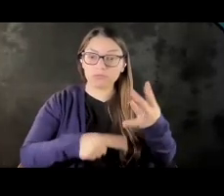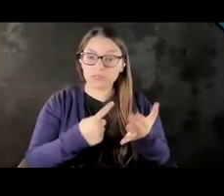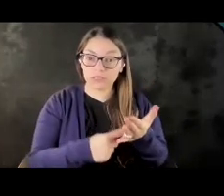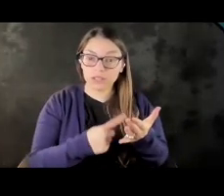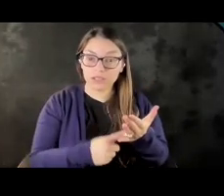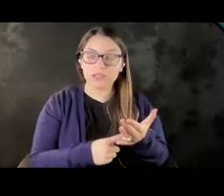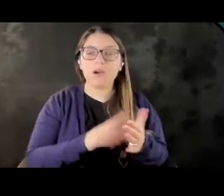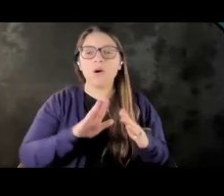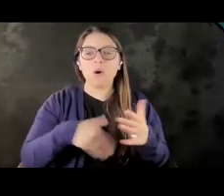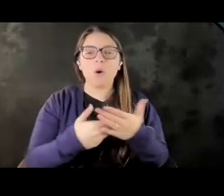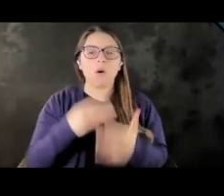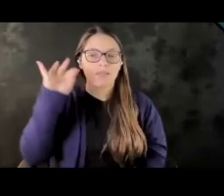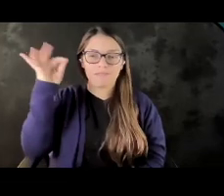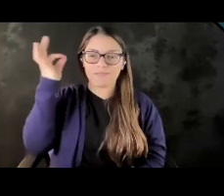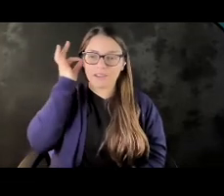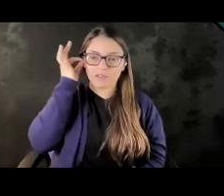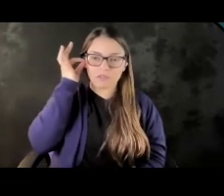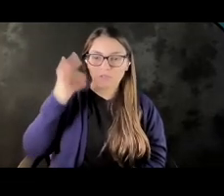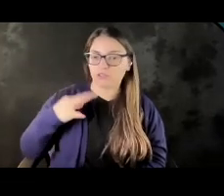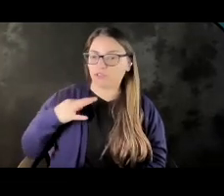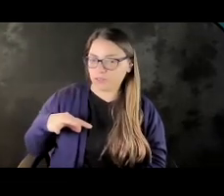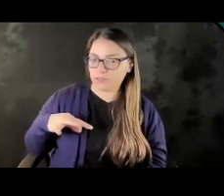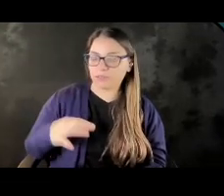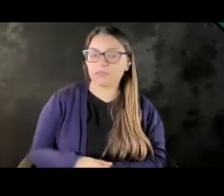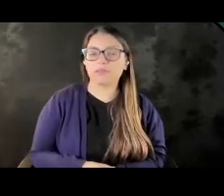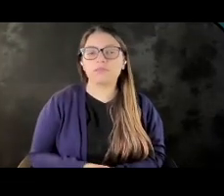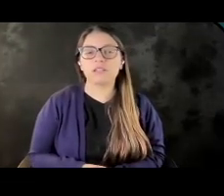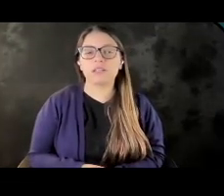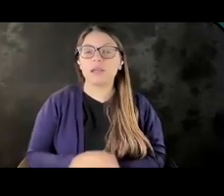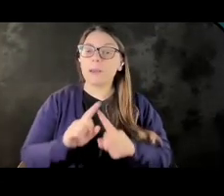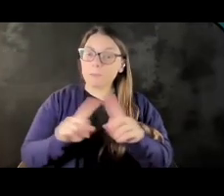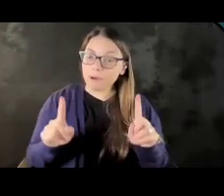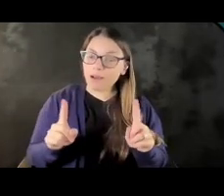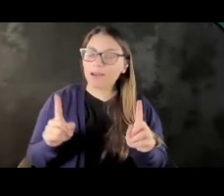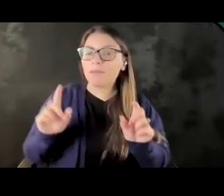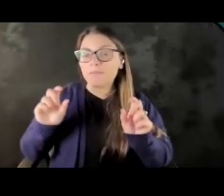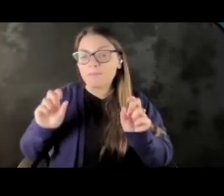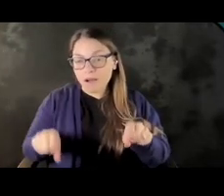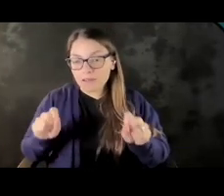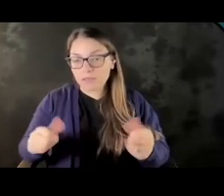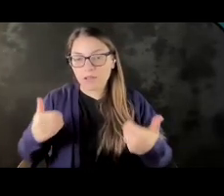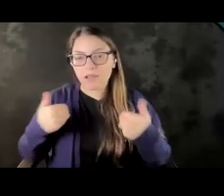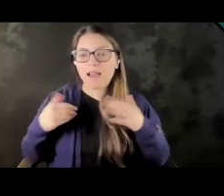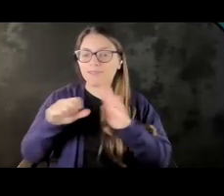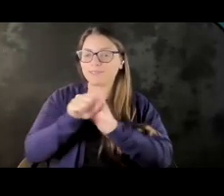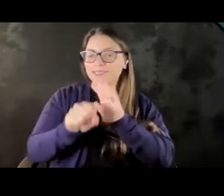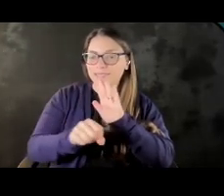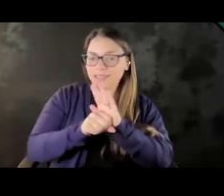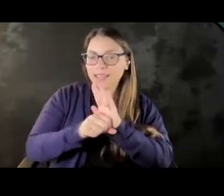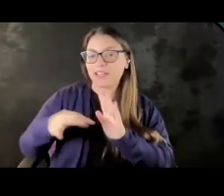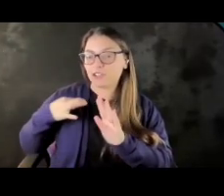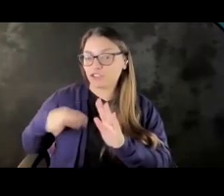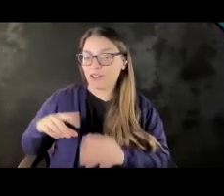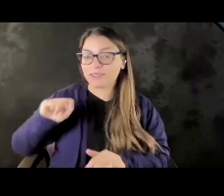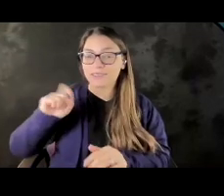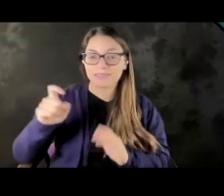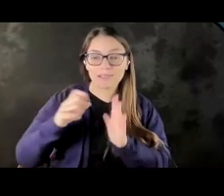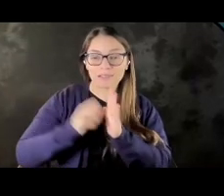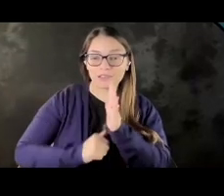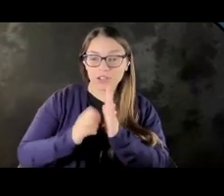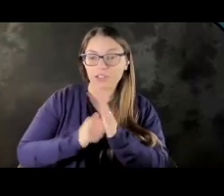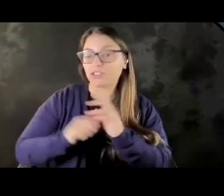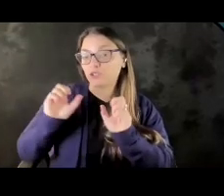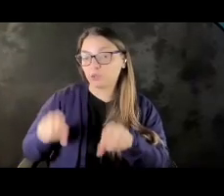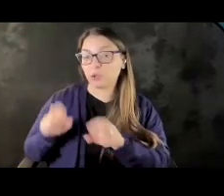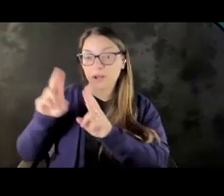all federal credits, but there may be state tax credits and deductions that someone can apply for